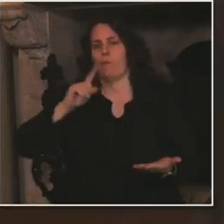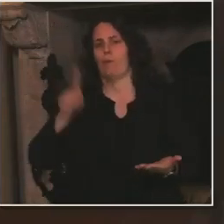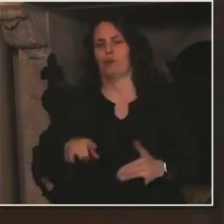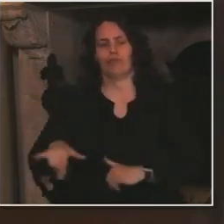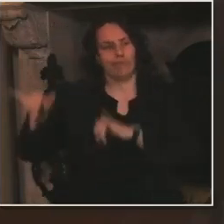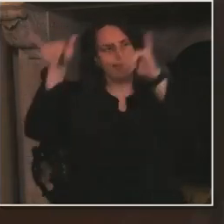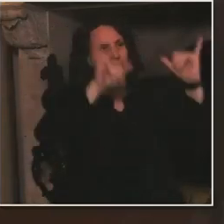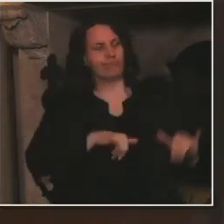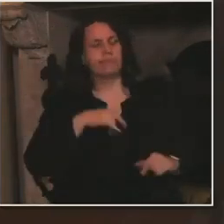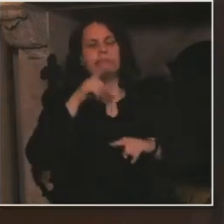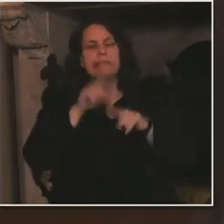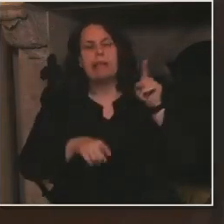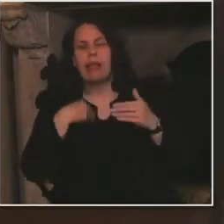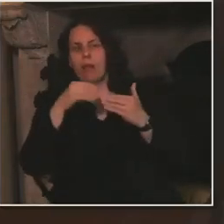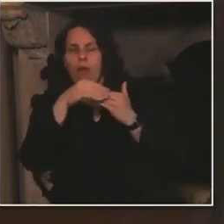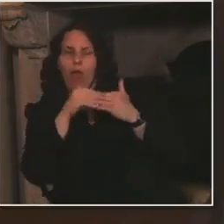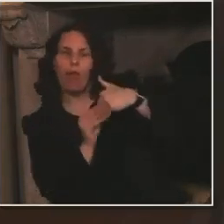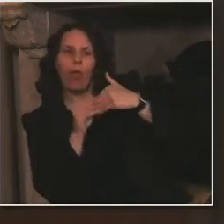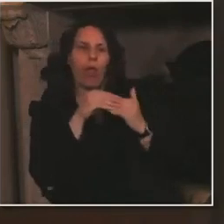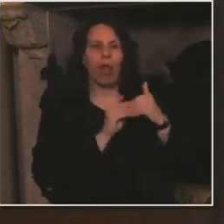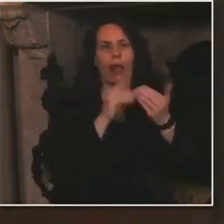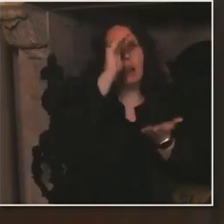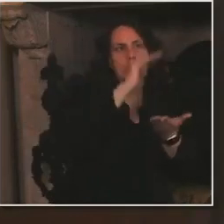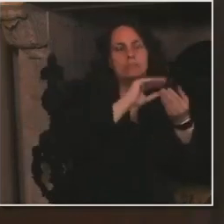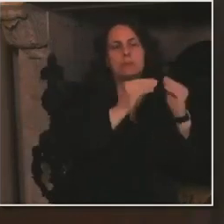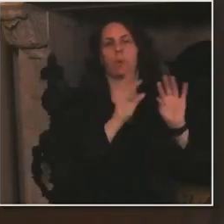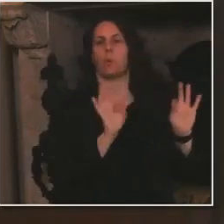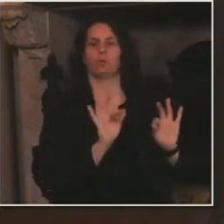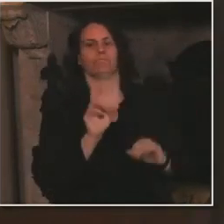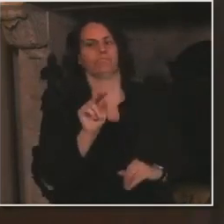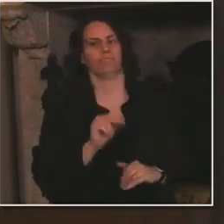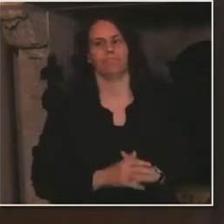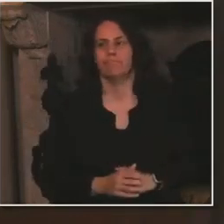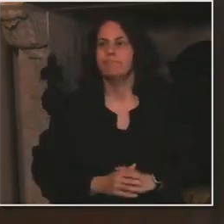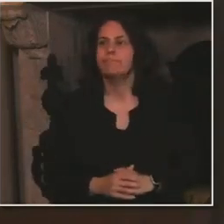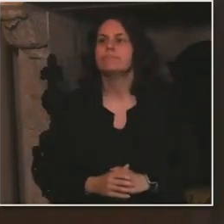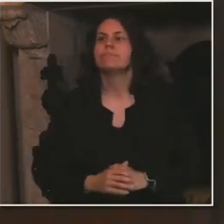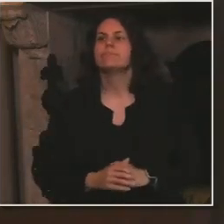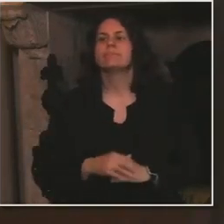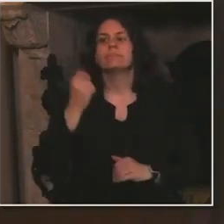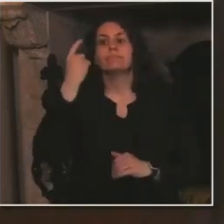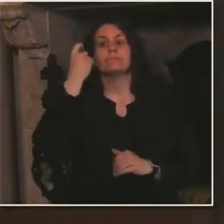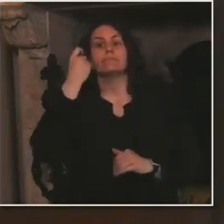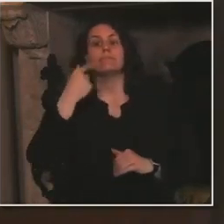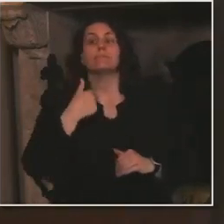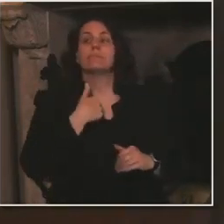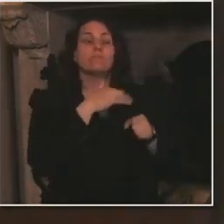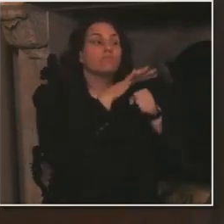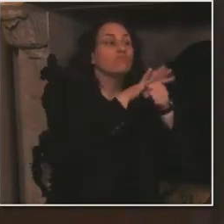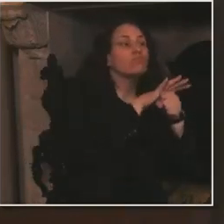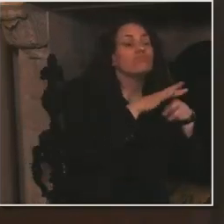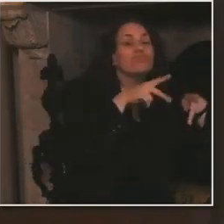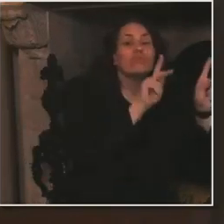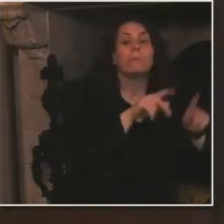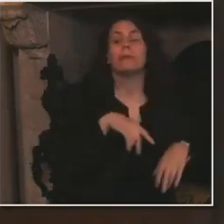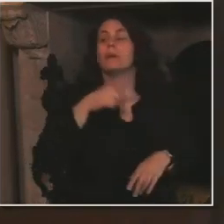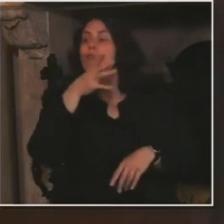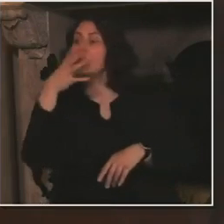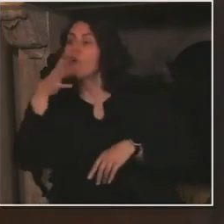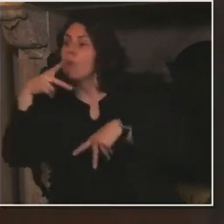and I hear those concerns. Here's the deal though, an outbreak in a rural area where access to healthcare is already limited